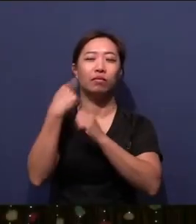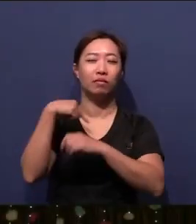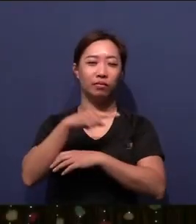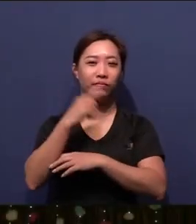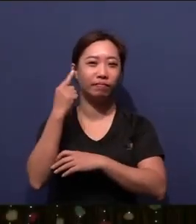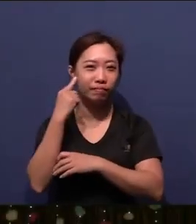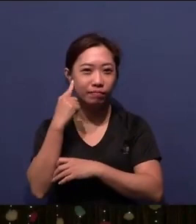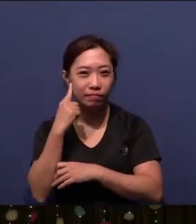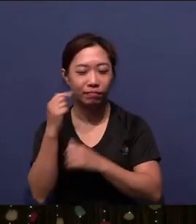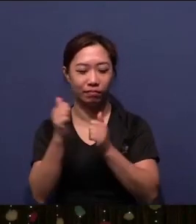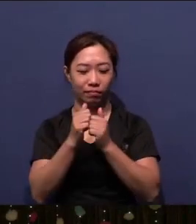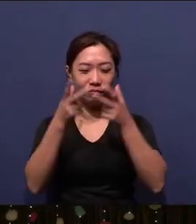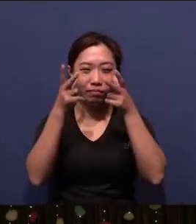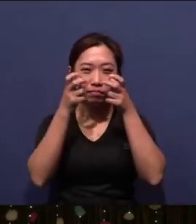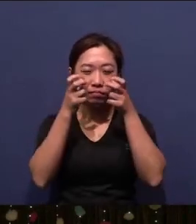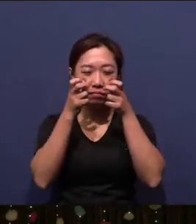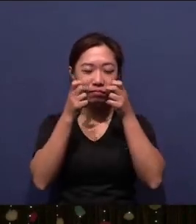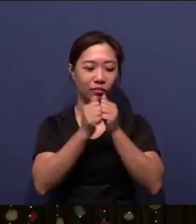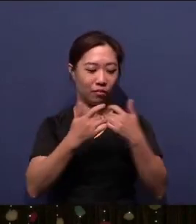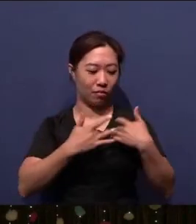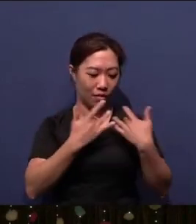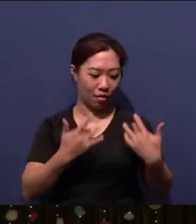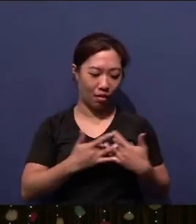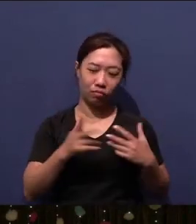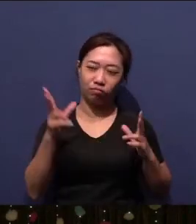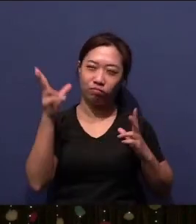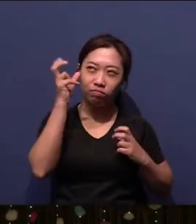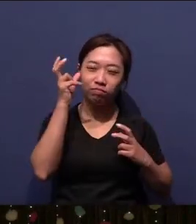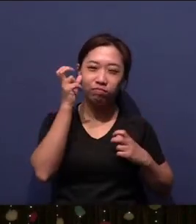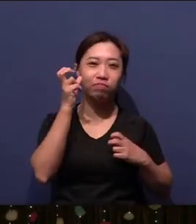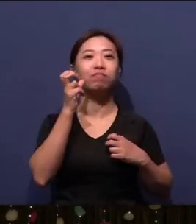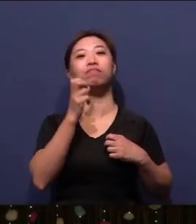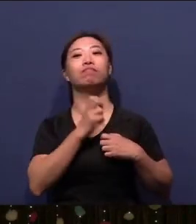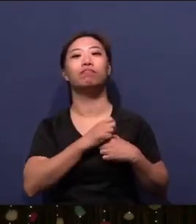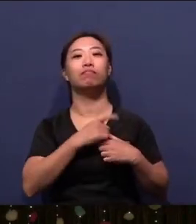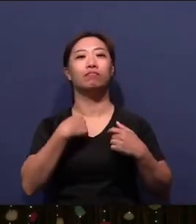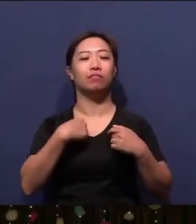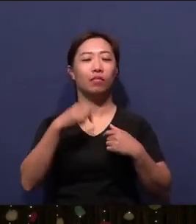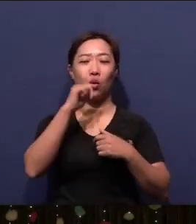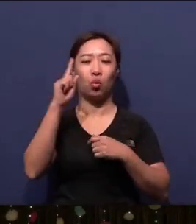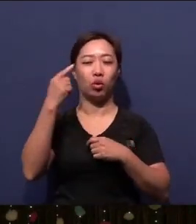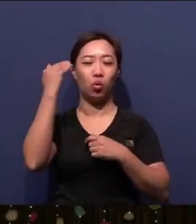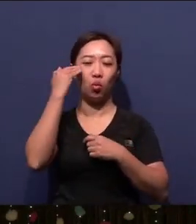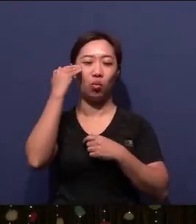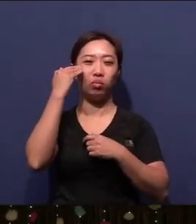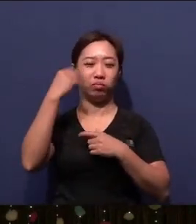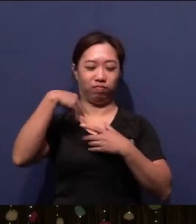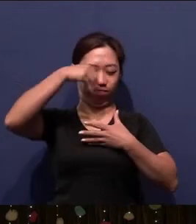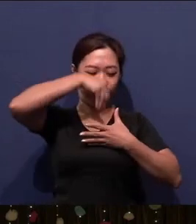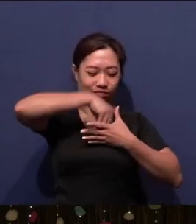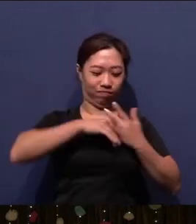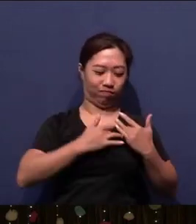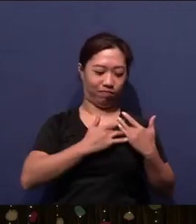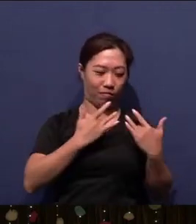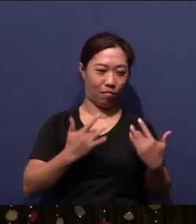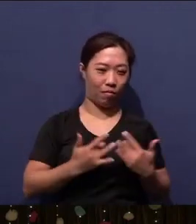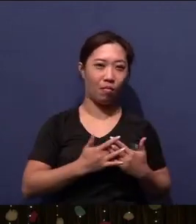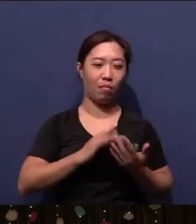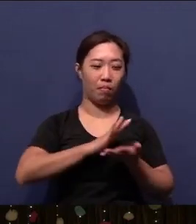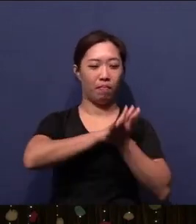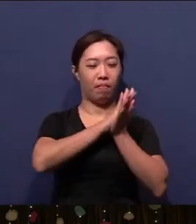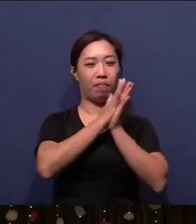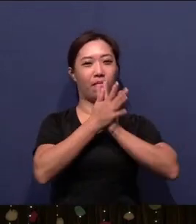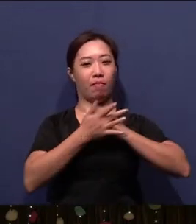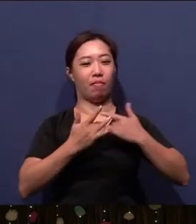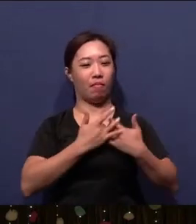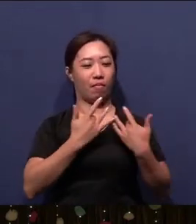but to listen with our hearts also. And not only just know it in our heads, but that God, your word will go deep into our hearts and will transform our